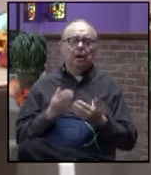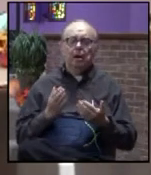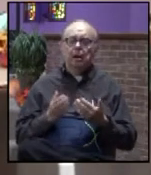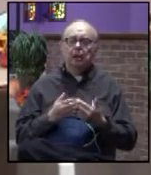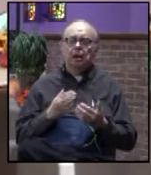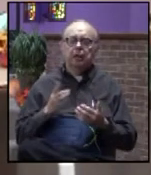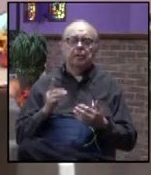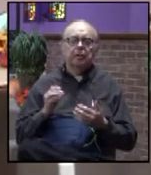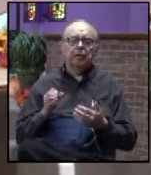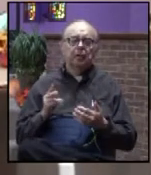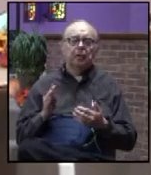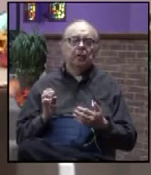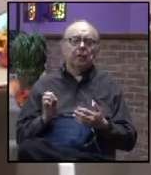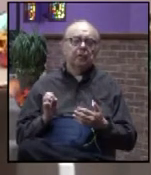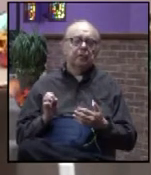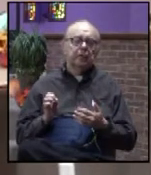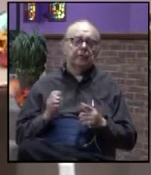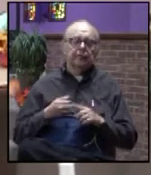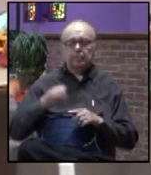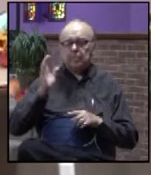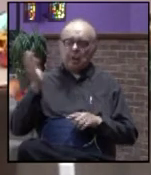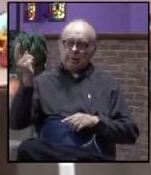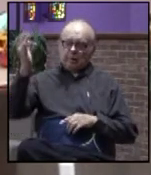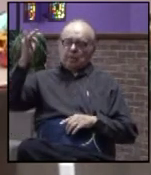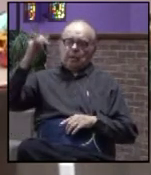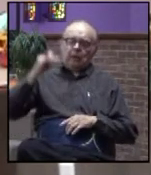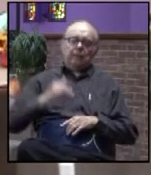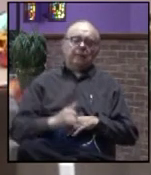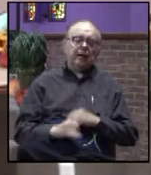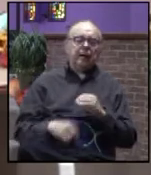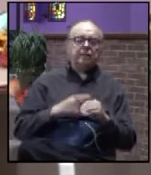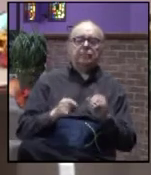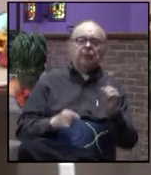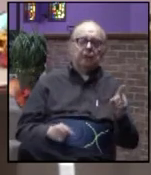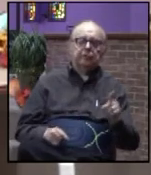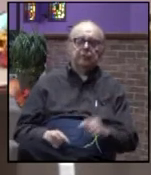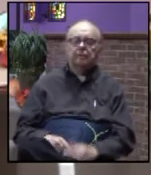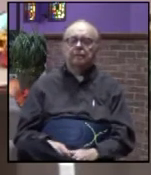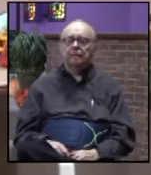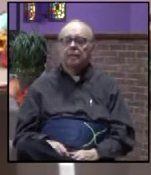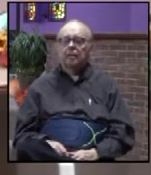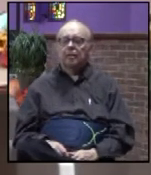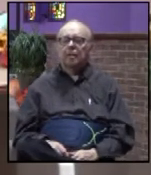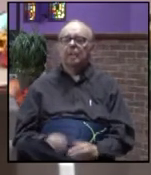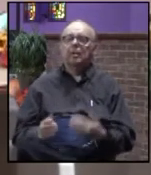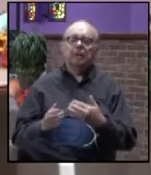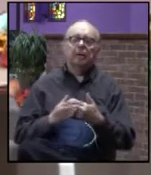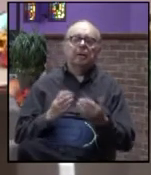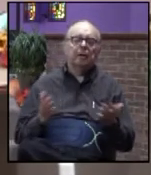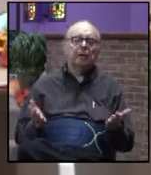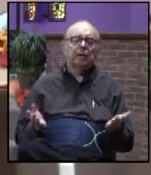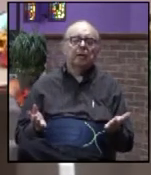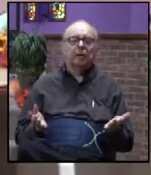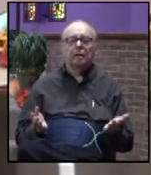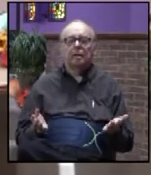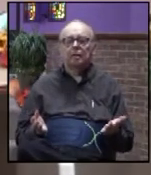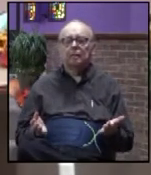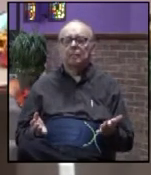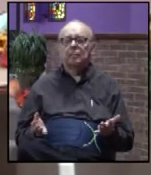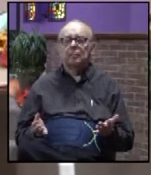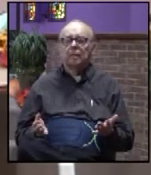God just comes down and surrounds you. And it's almost like